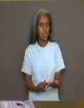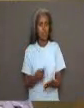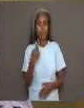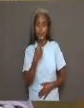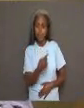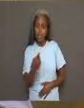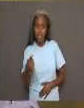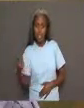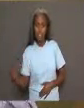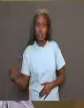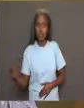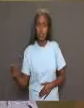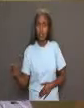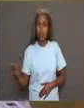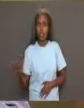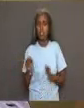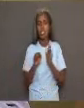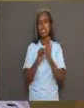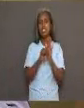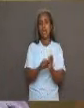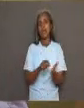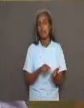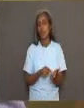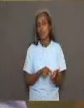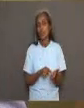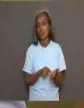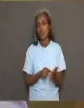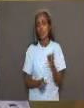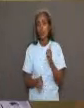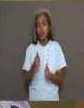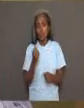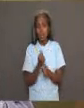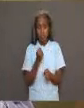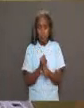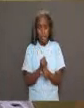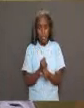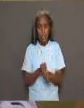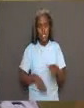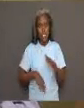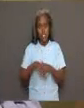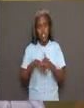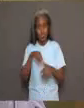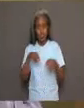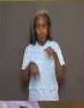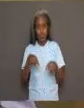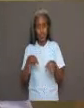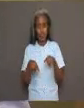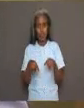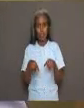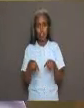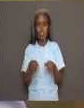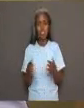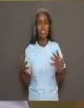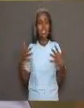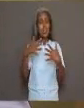Each of them is a sample point, which makes the football match a